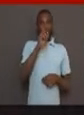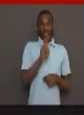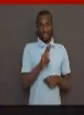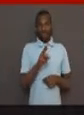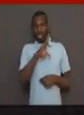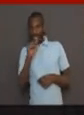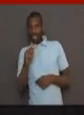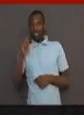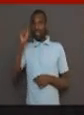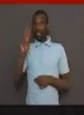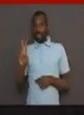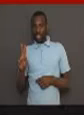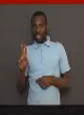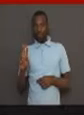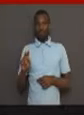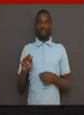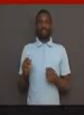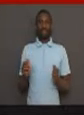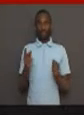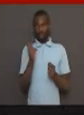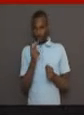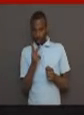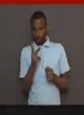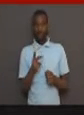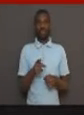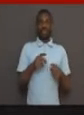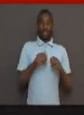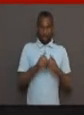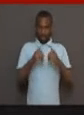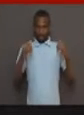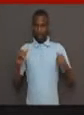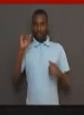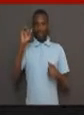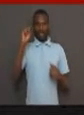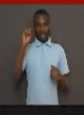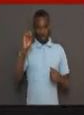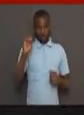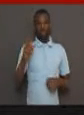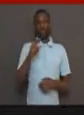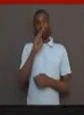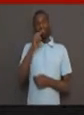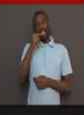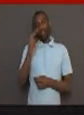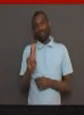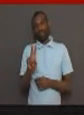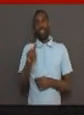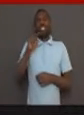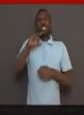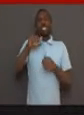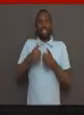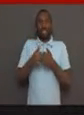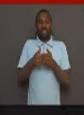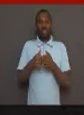when deuterium and tritium, two isotopes of